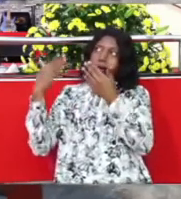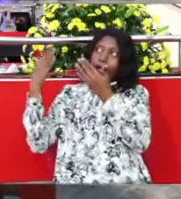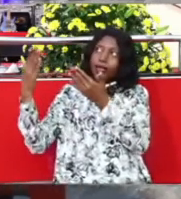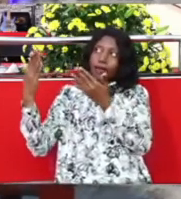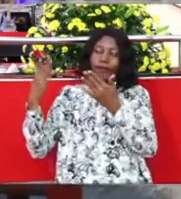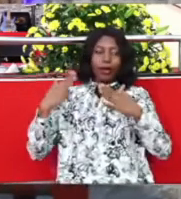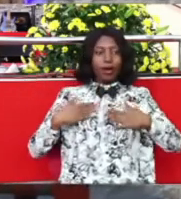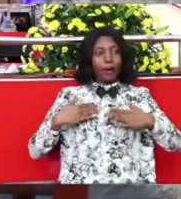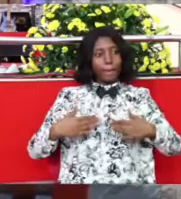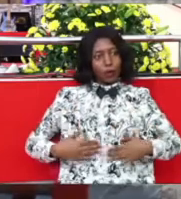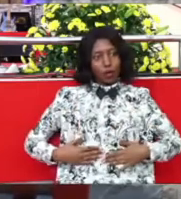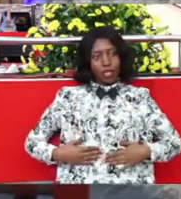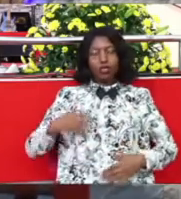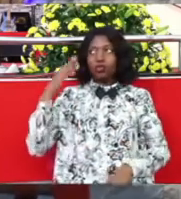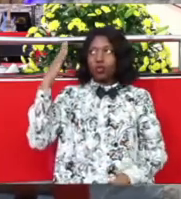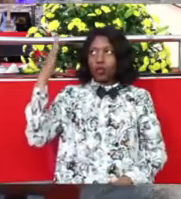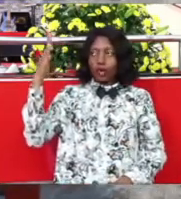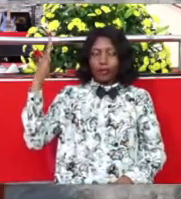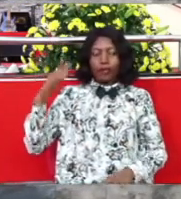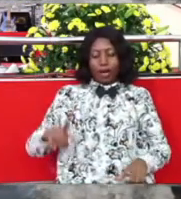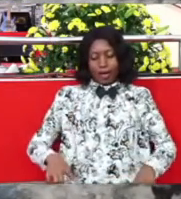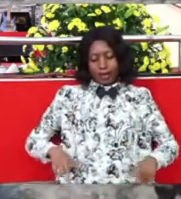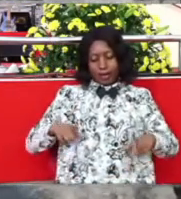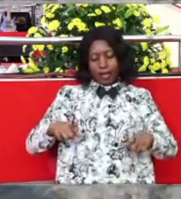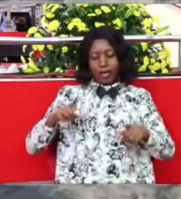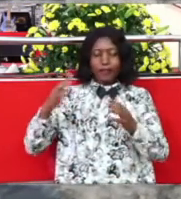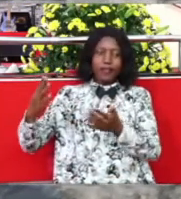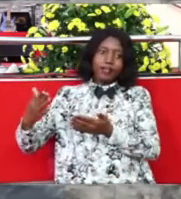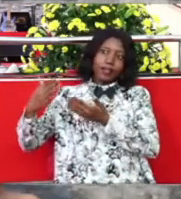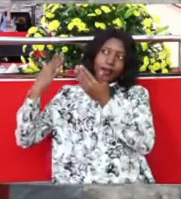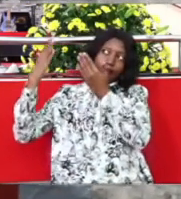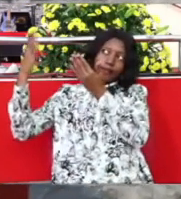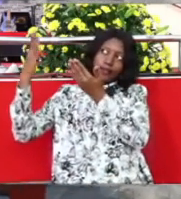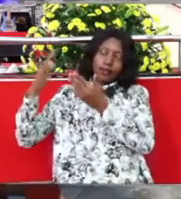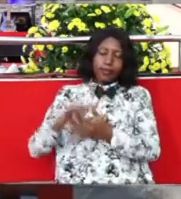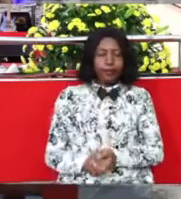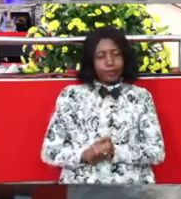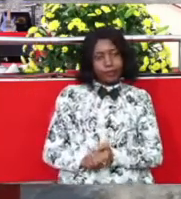living sacrifice. Ukiwa unatoa mwili wako kama dhabihu inayoishi. Now